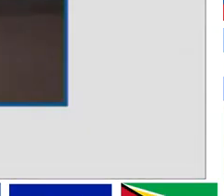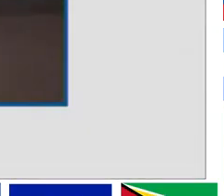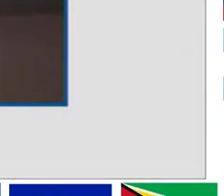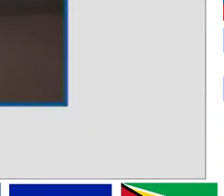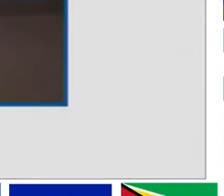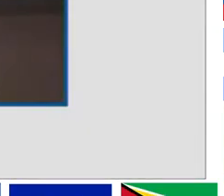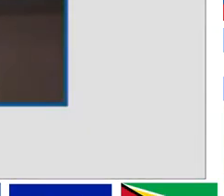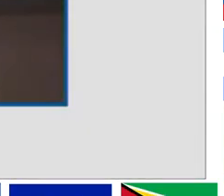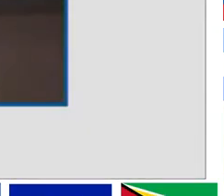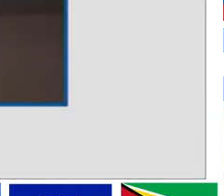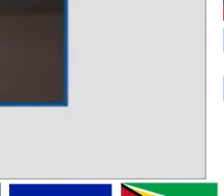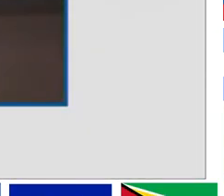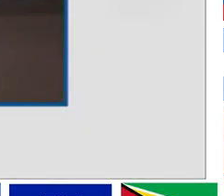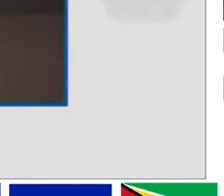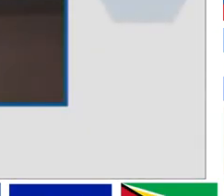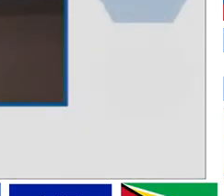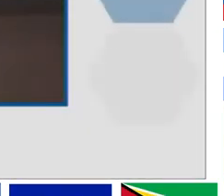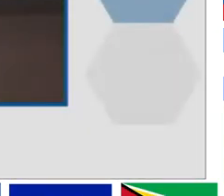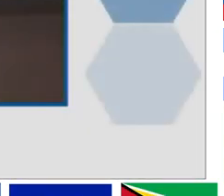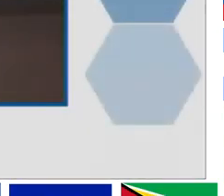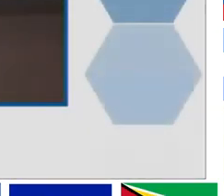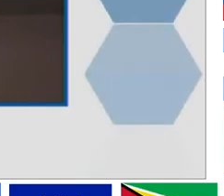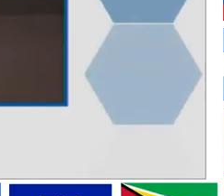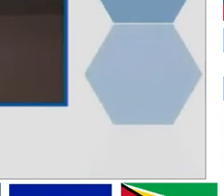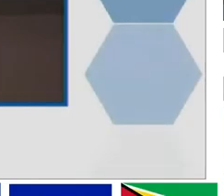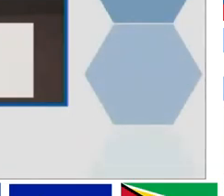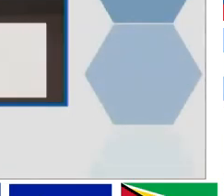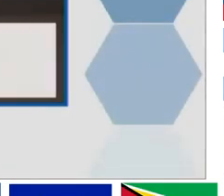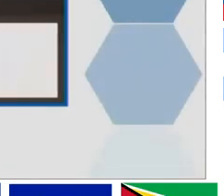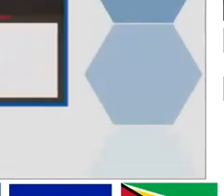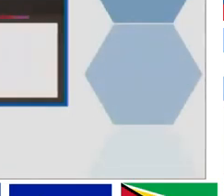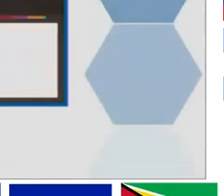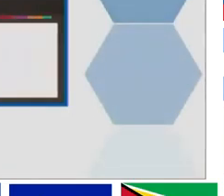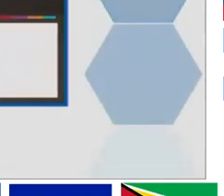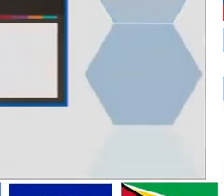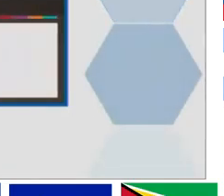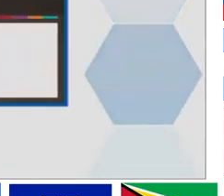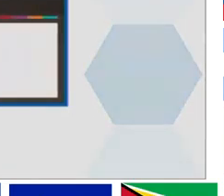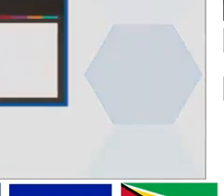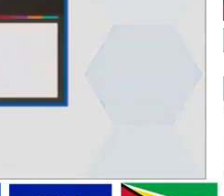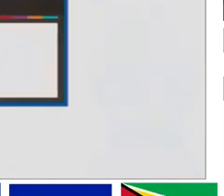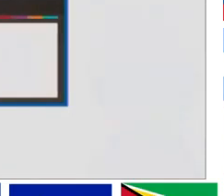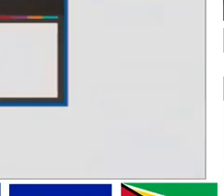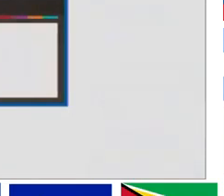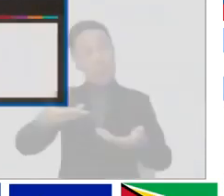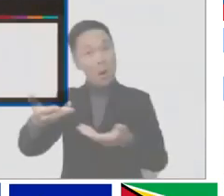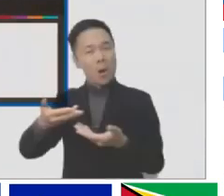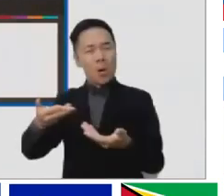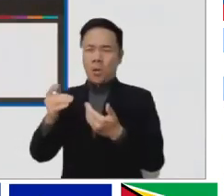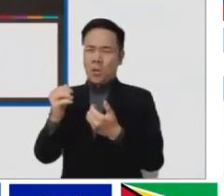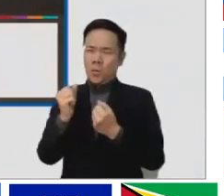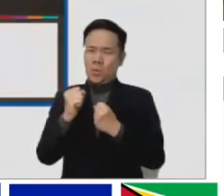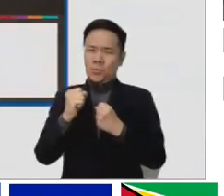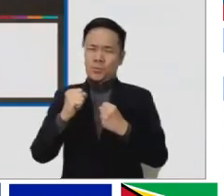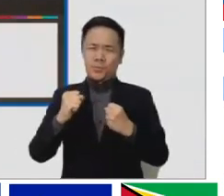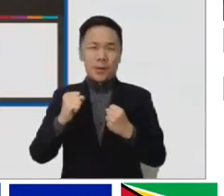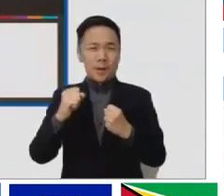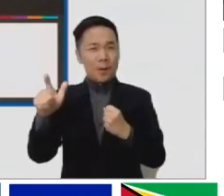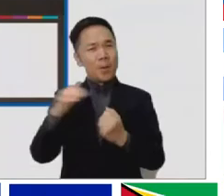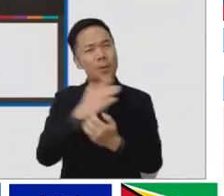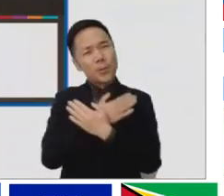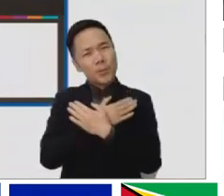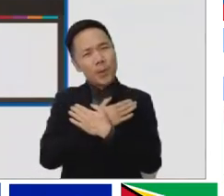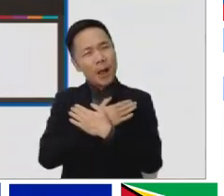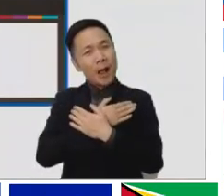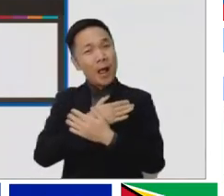Welcome back, everyone. I certainly hope that you had the opportunity to stretch those muscles. Maybe you had lunch, or if you're on the other side of the